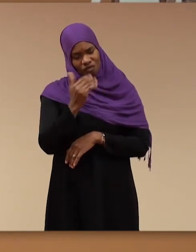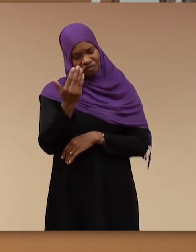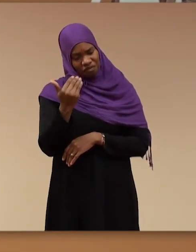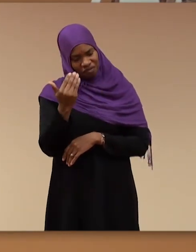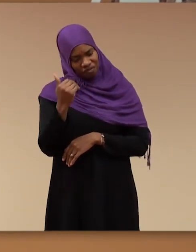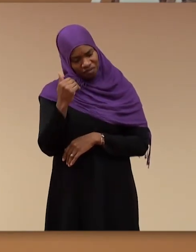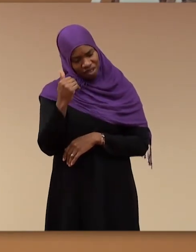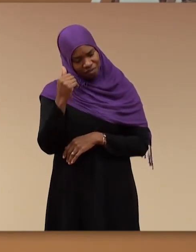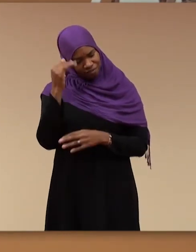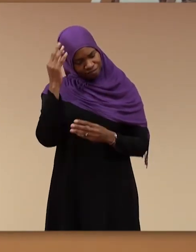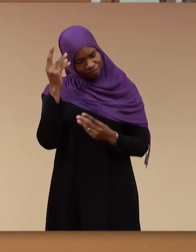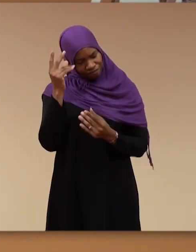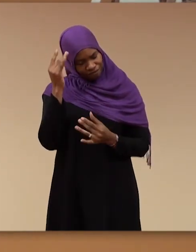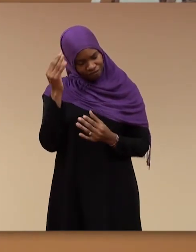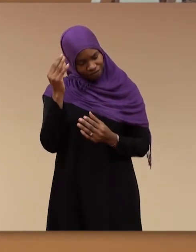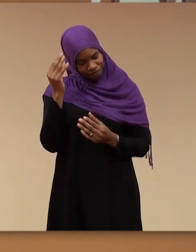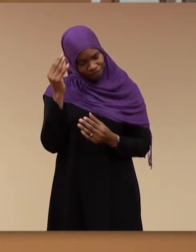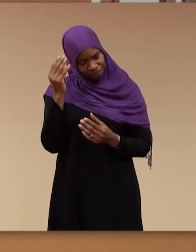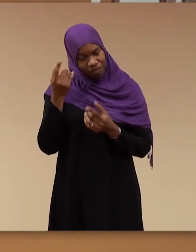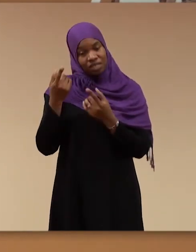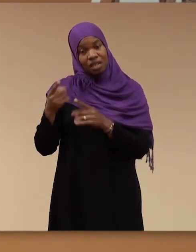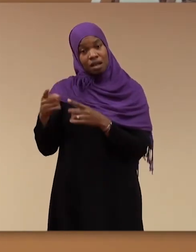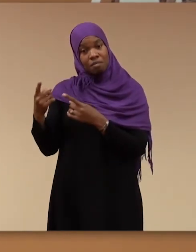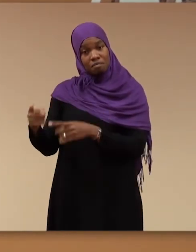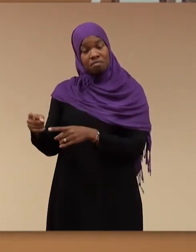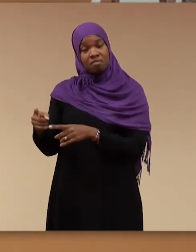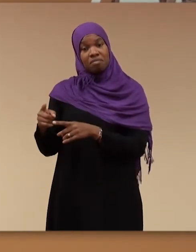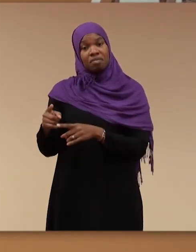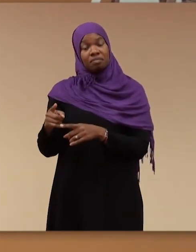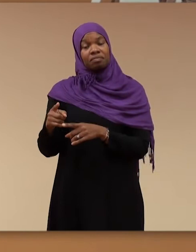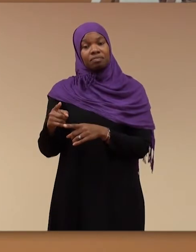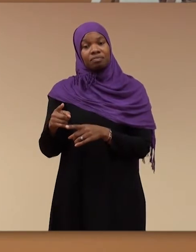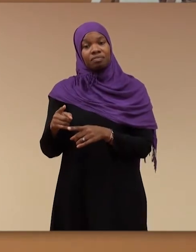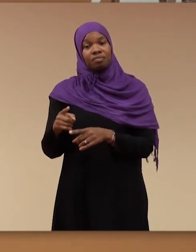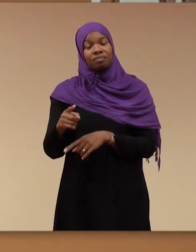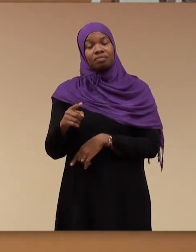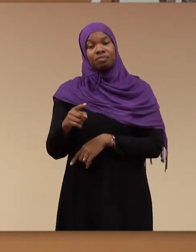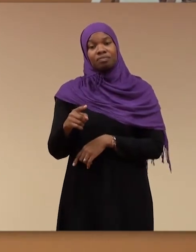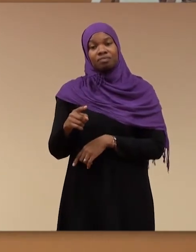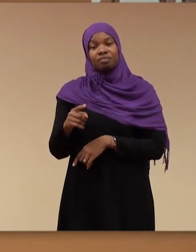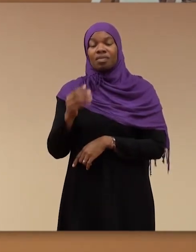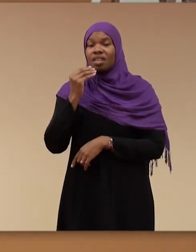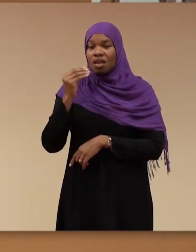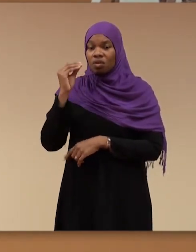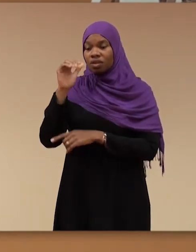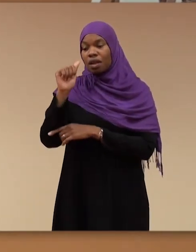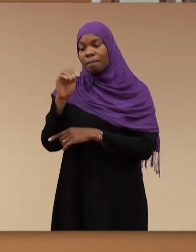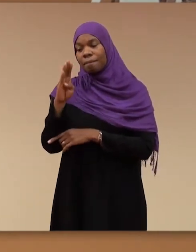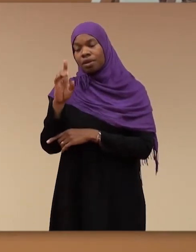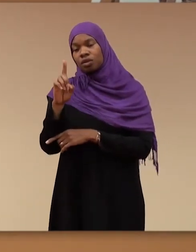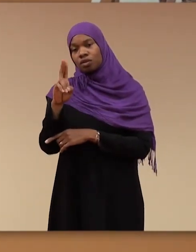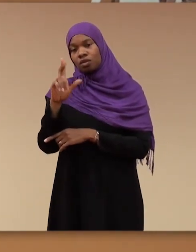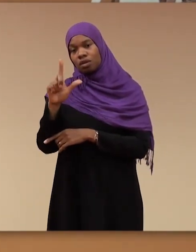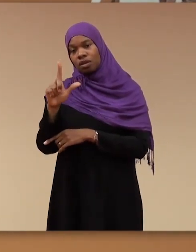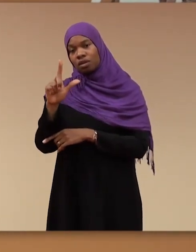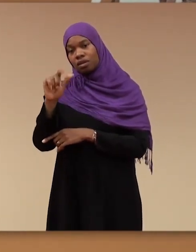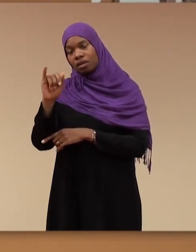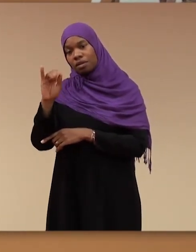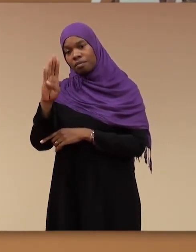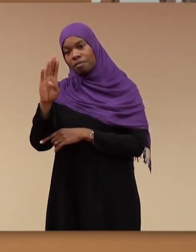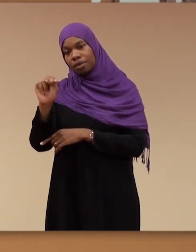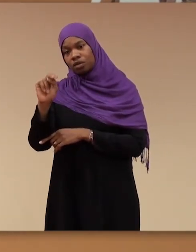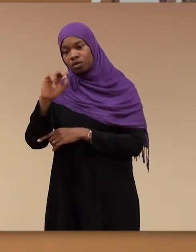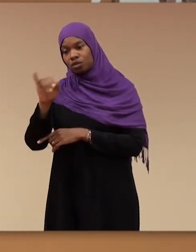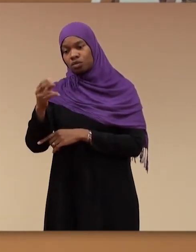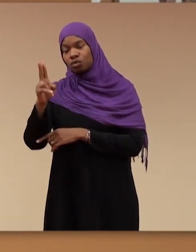event in the house of, or the mansion of Abdullah ibn Jud'an al-Taymi. He said,